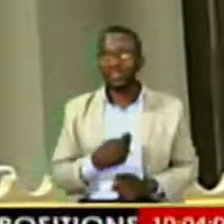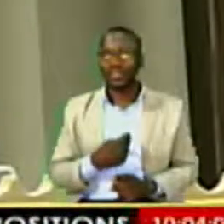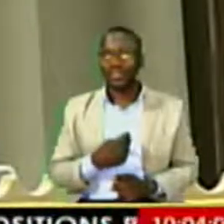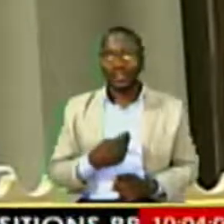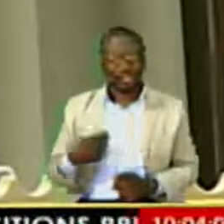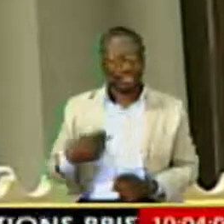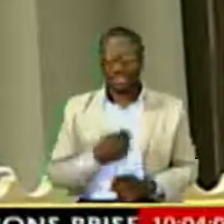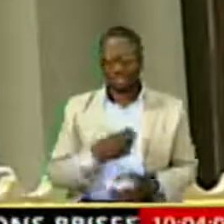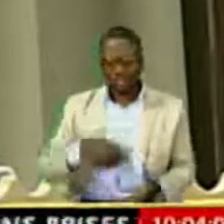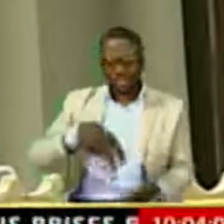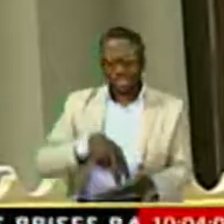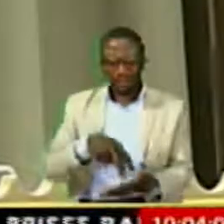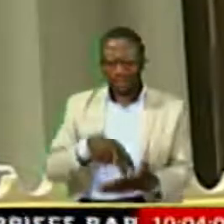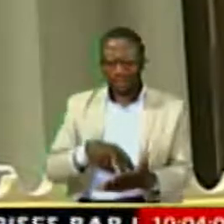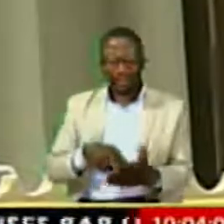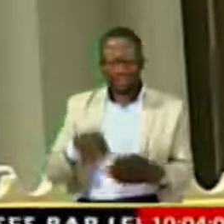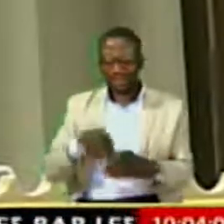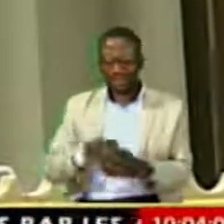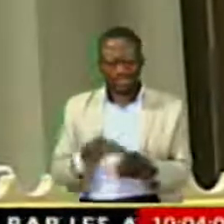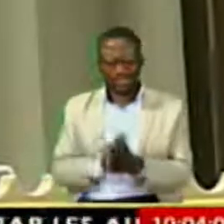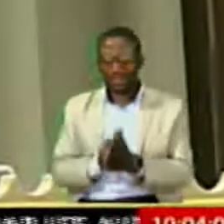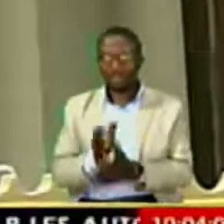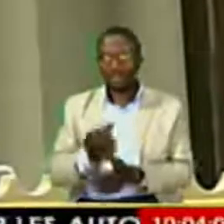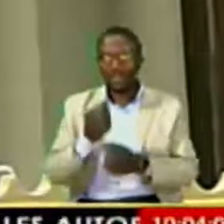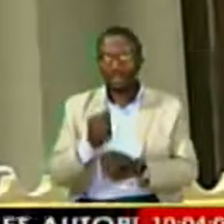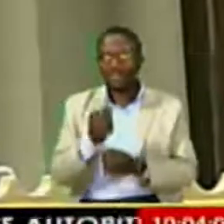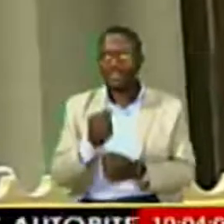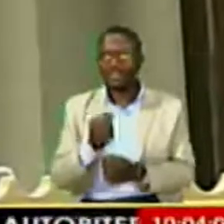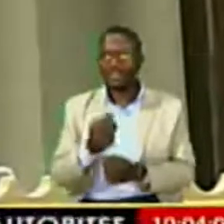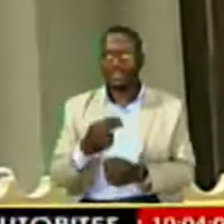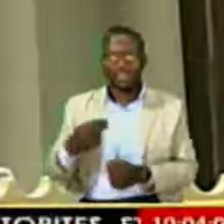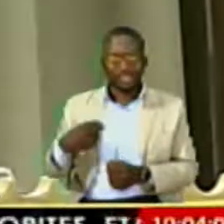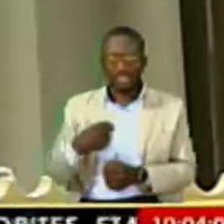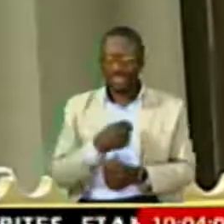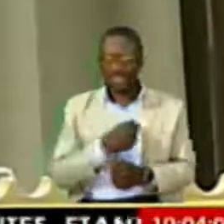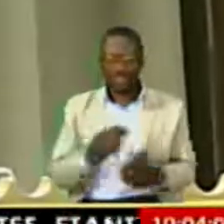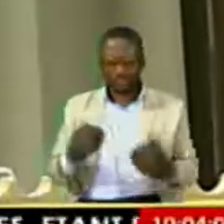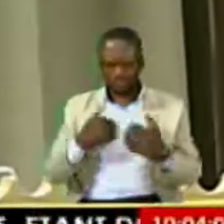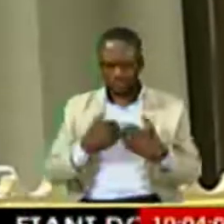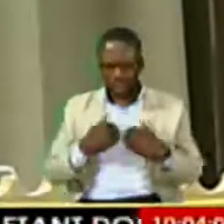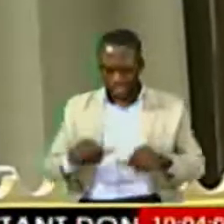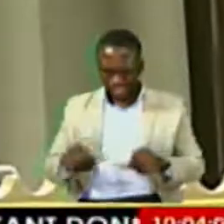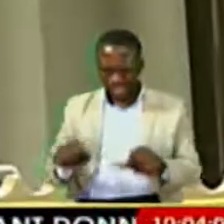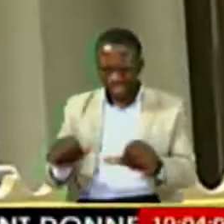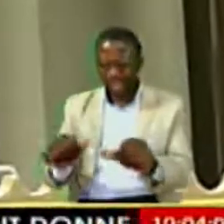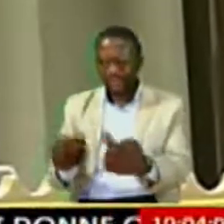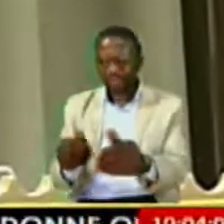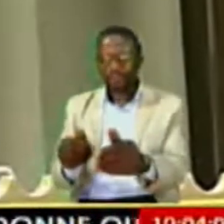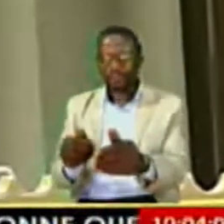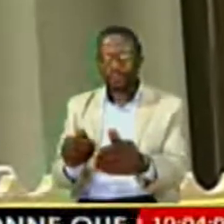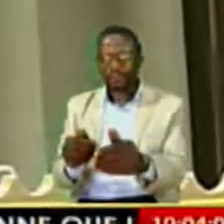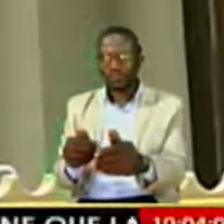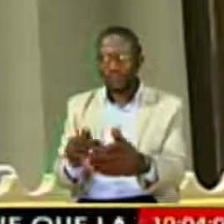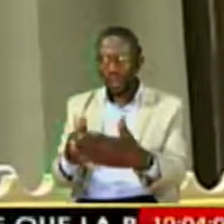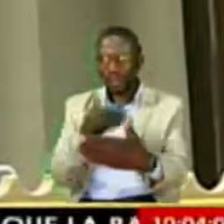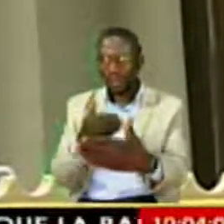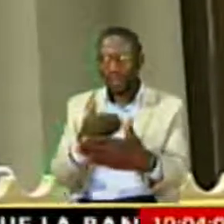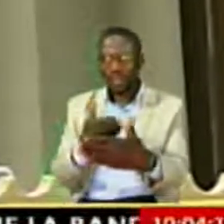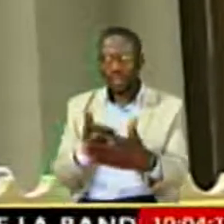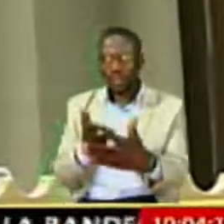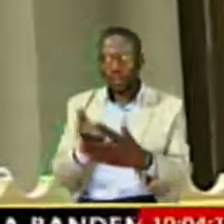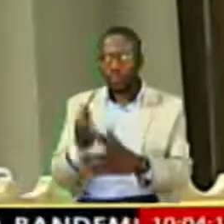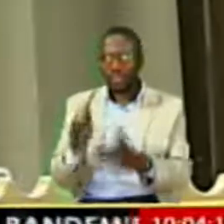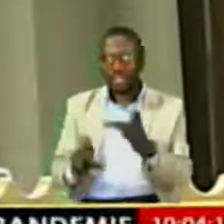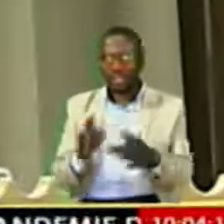par la foi. Are standing by faith. Nous avançons par la grâce de we Dieu. We are going forward by the grace of croyant God. Croyant toujours la parole de Dieu.